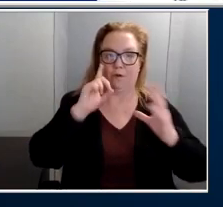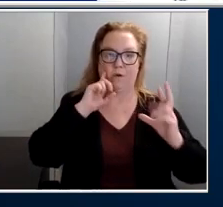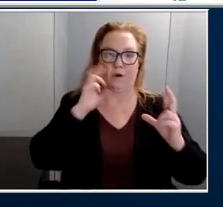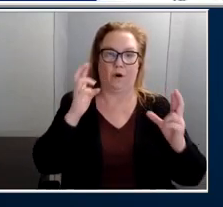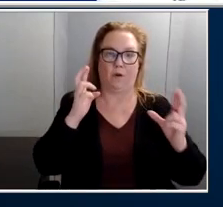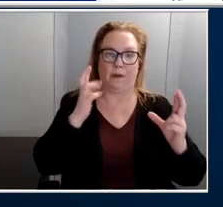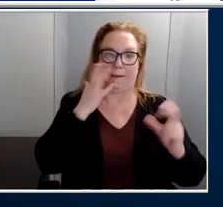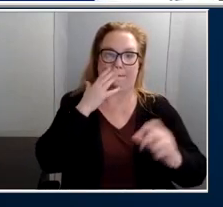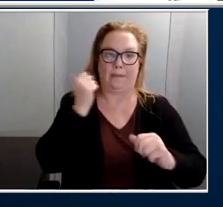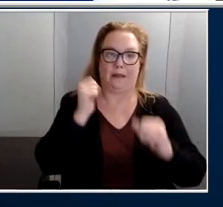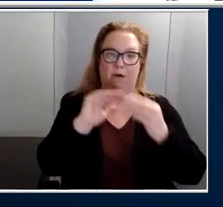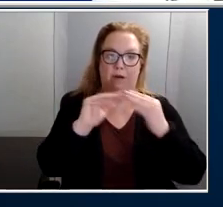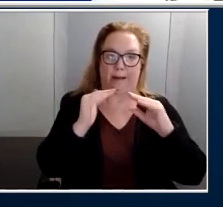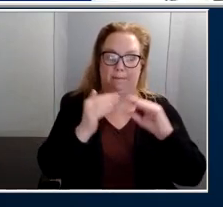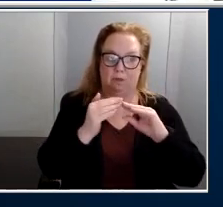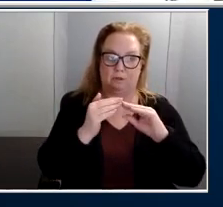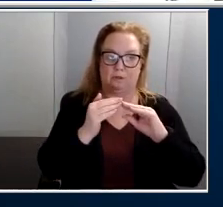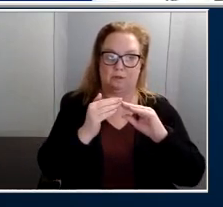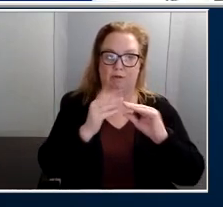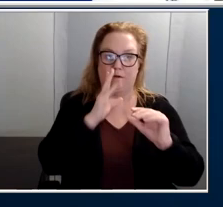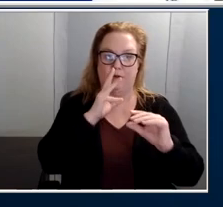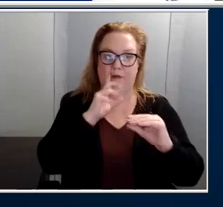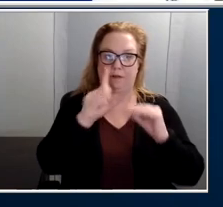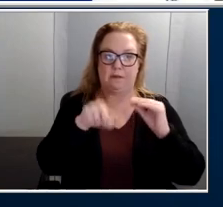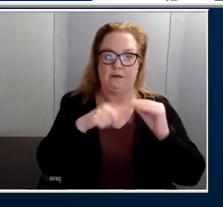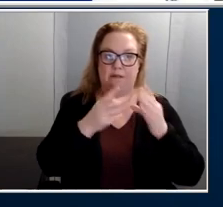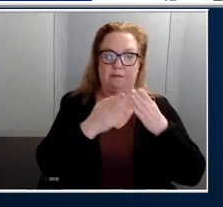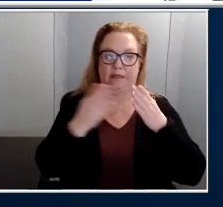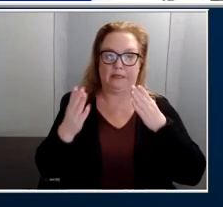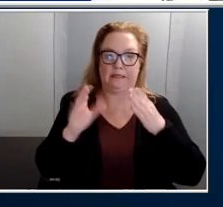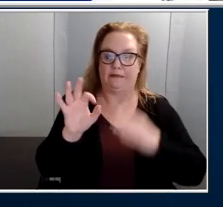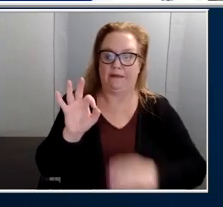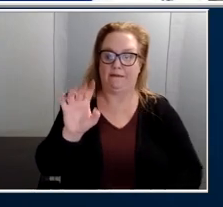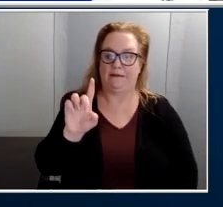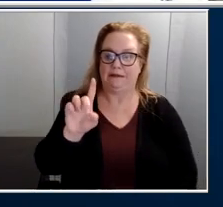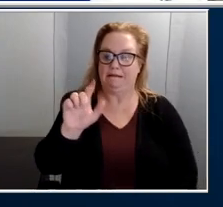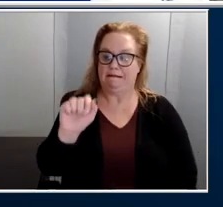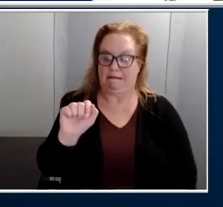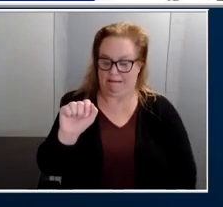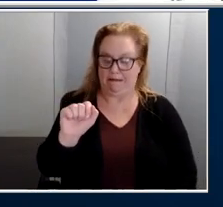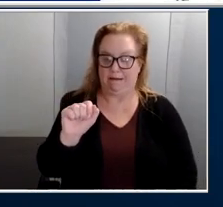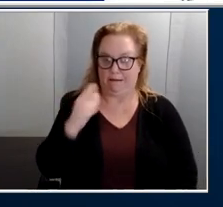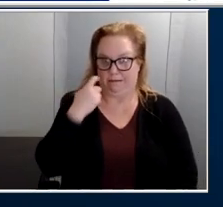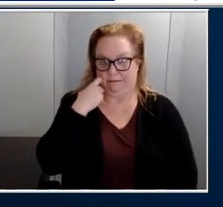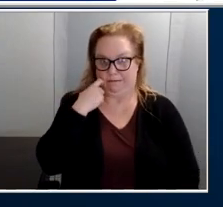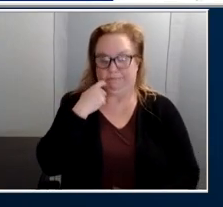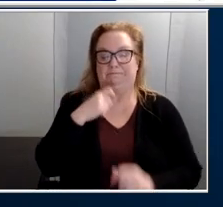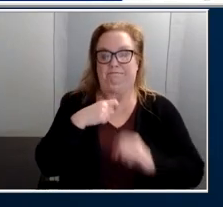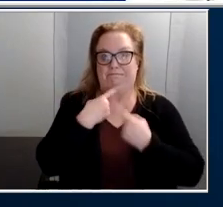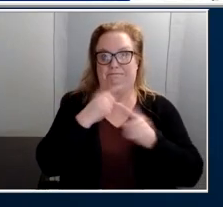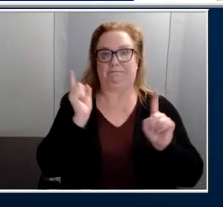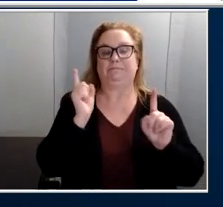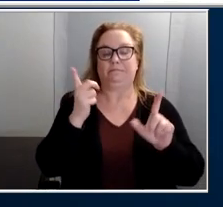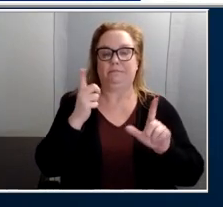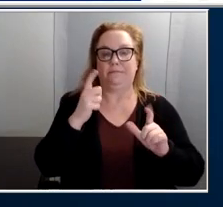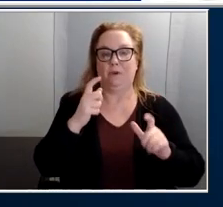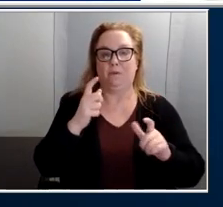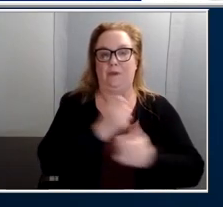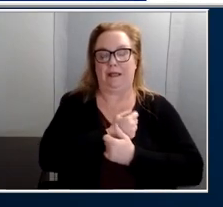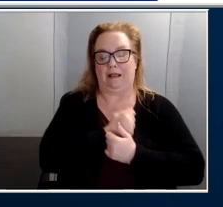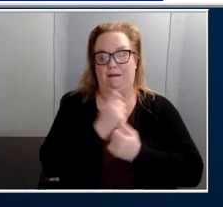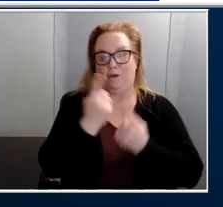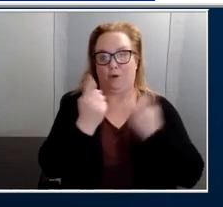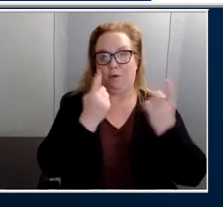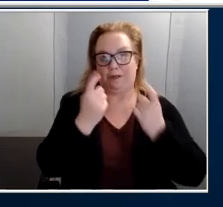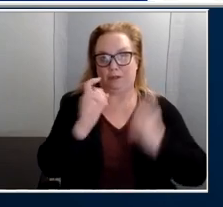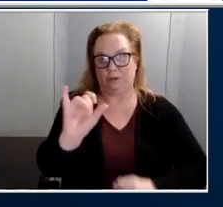better COVID numbers, and we'll talk a little bit about some stuff coming out of the FDA. Yeah. We always love getting questions from our audience, so make